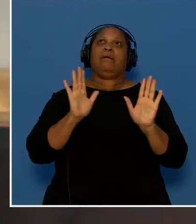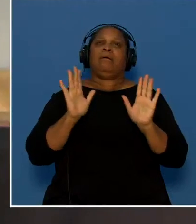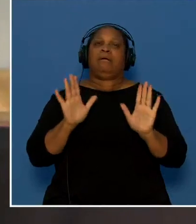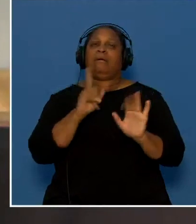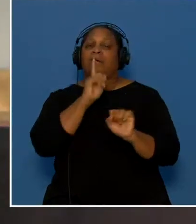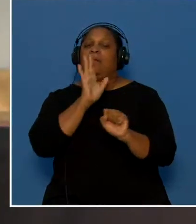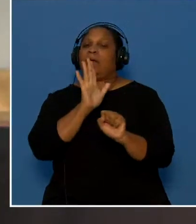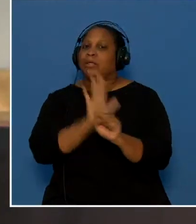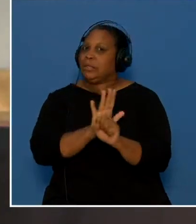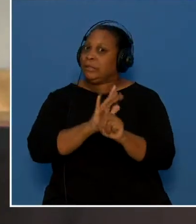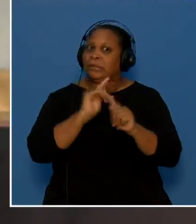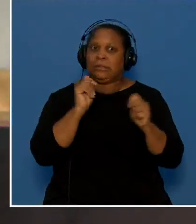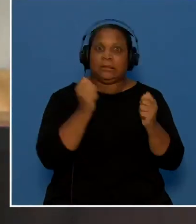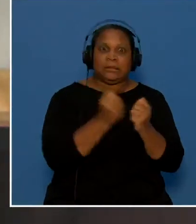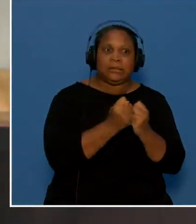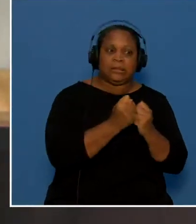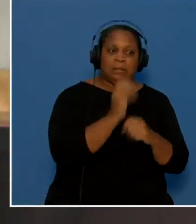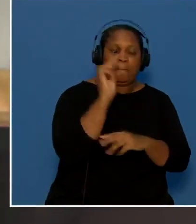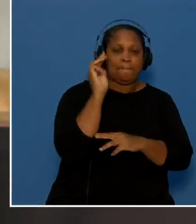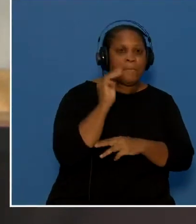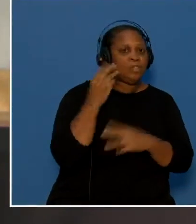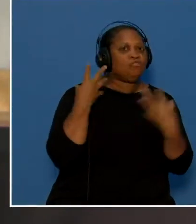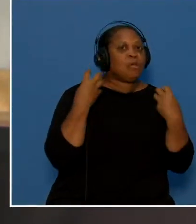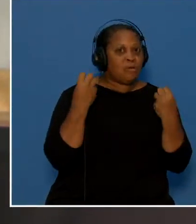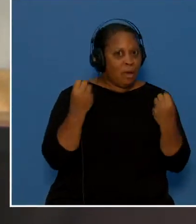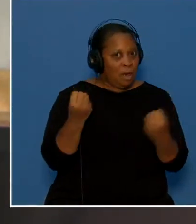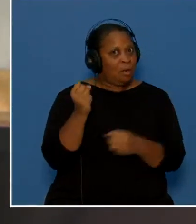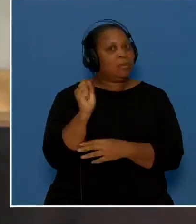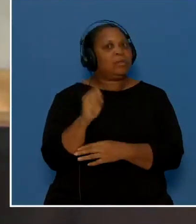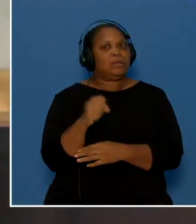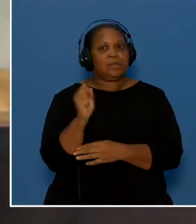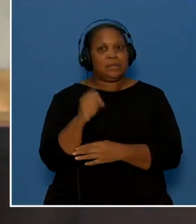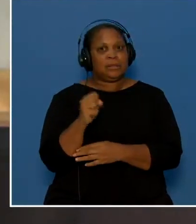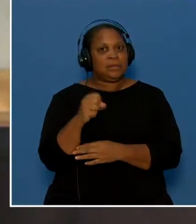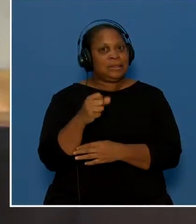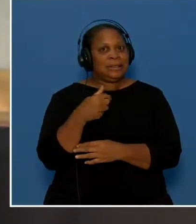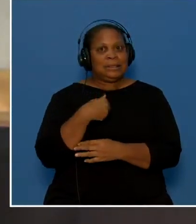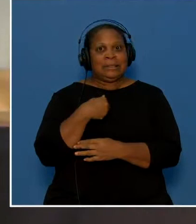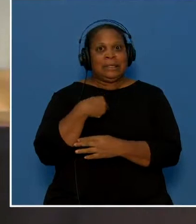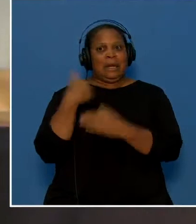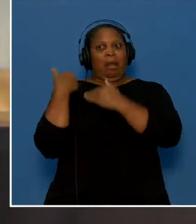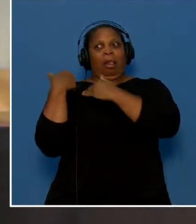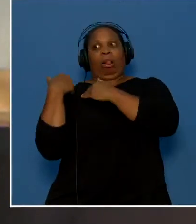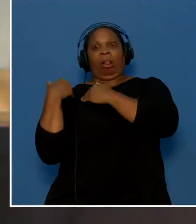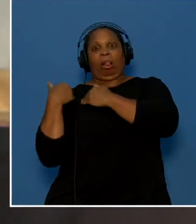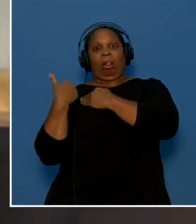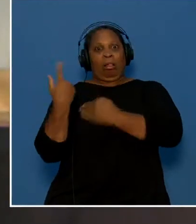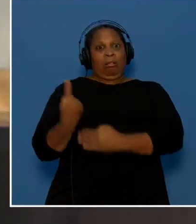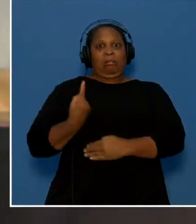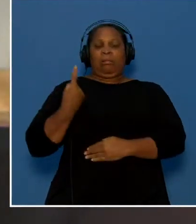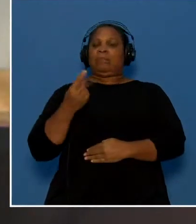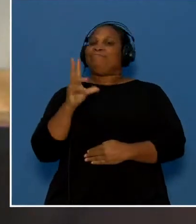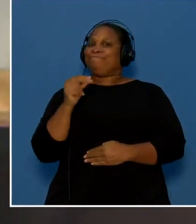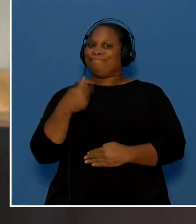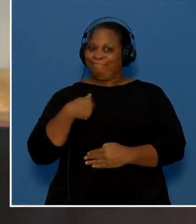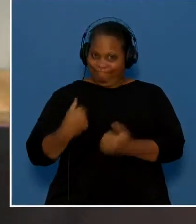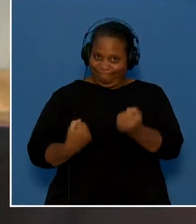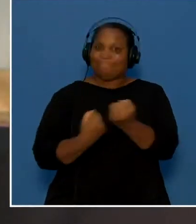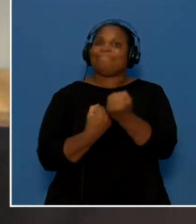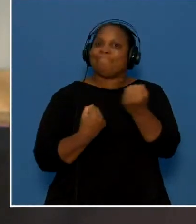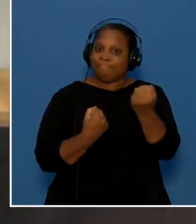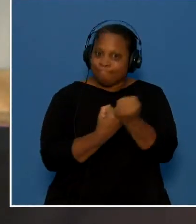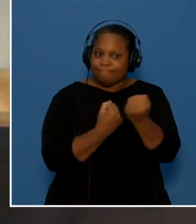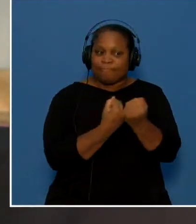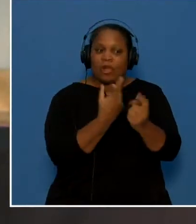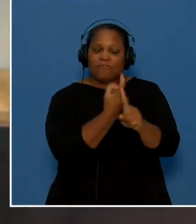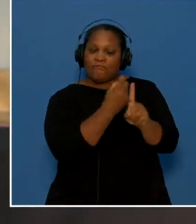dedicated team at the Ministry of Health. I have not carried the COVID battle alone because I've had the support of